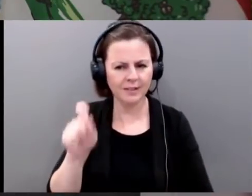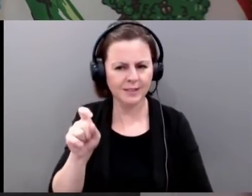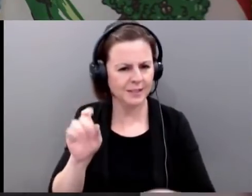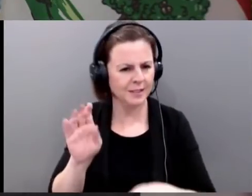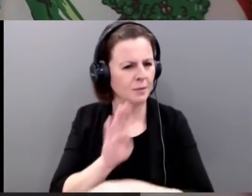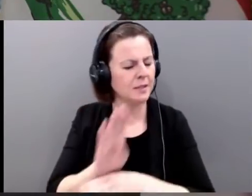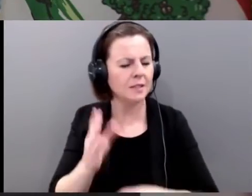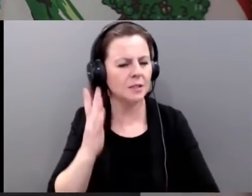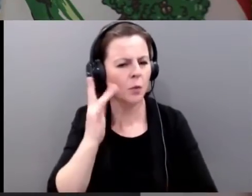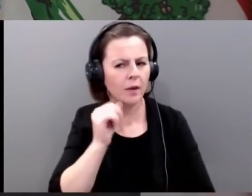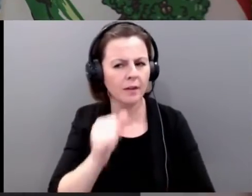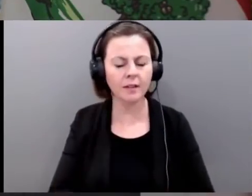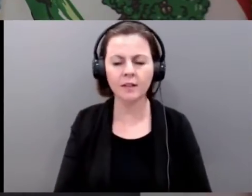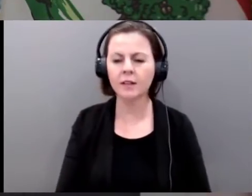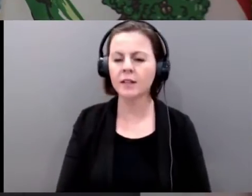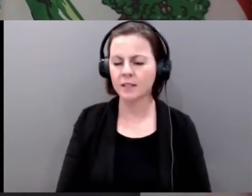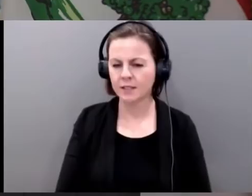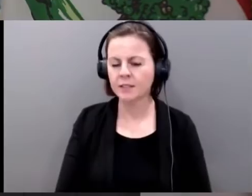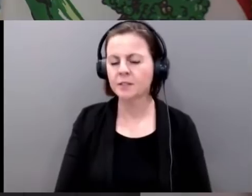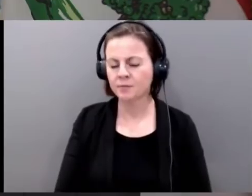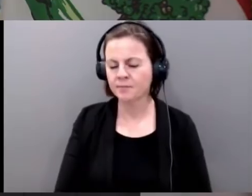entirely? Yeah, I think that